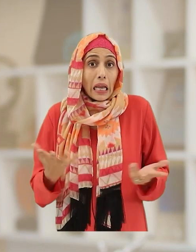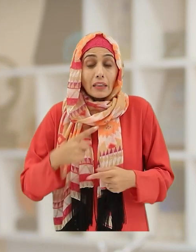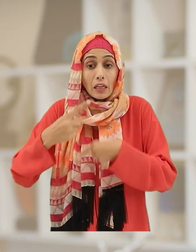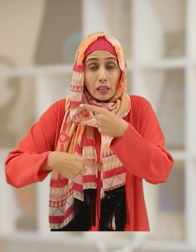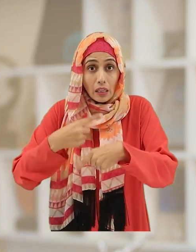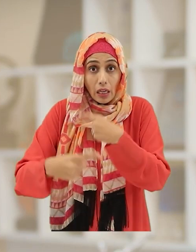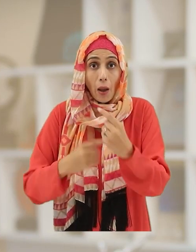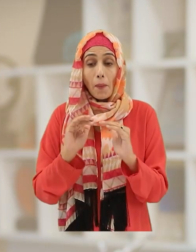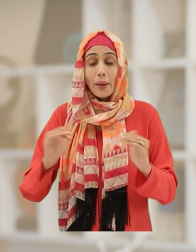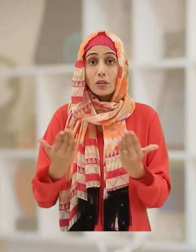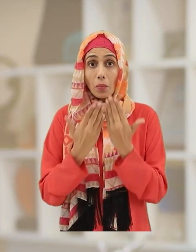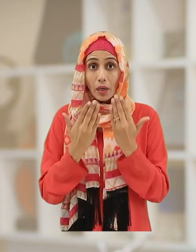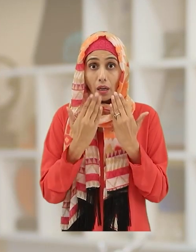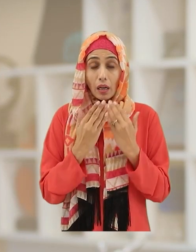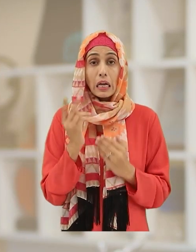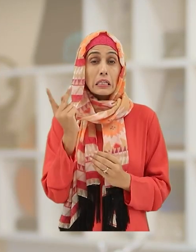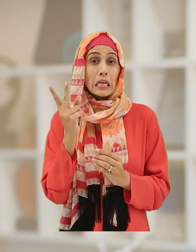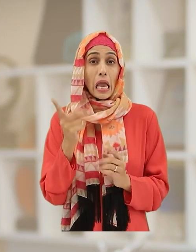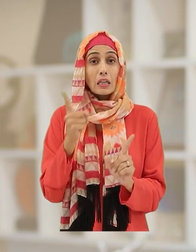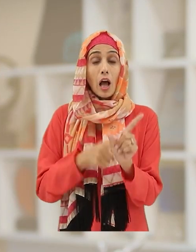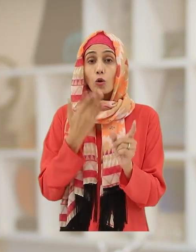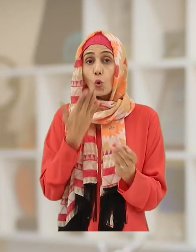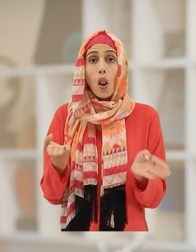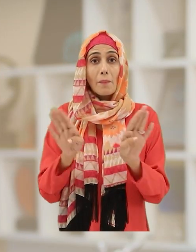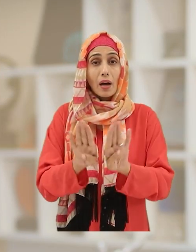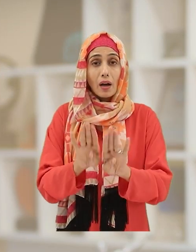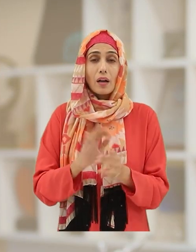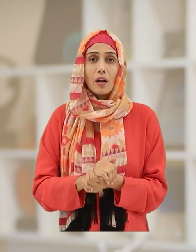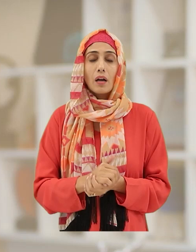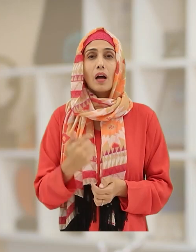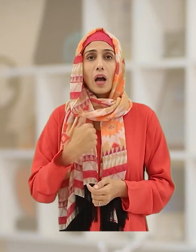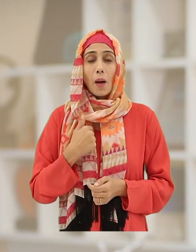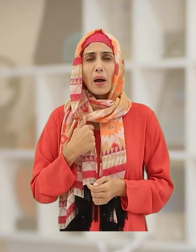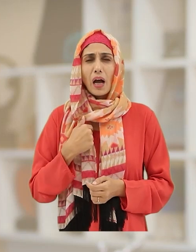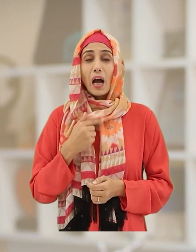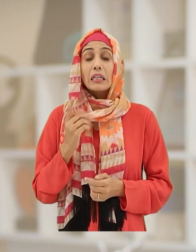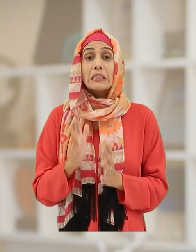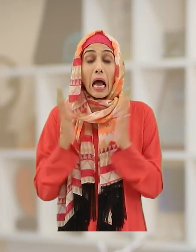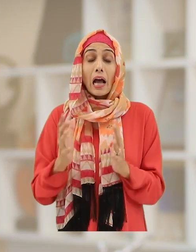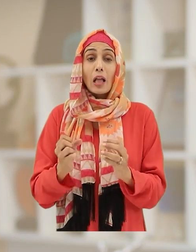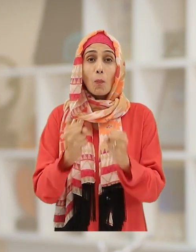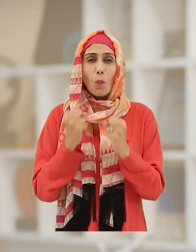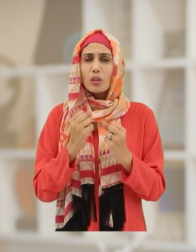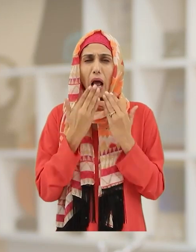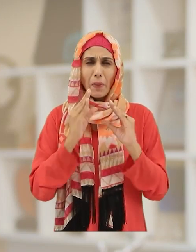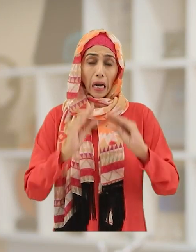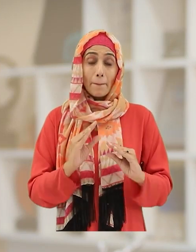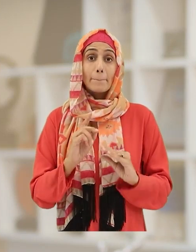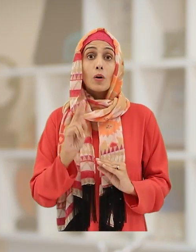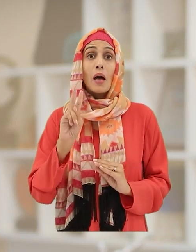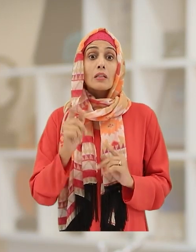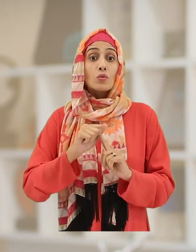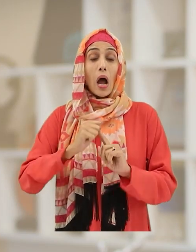how do we continue the children's education? It was almost a year and a half, schools were closed. But for us, there was a secondary challenge that was even